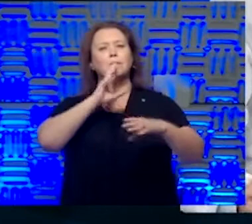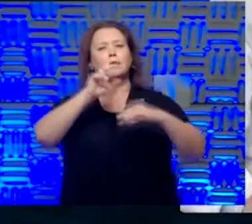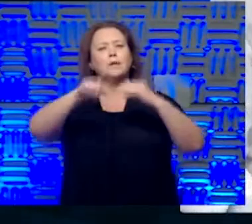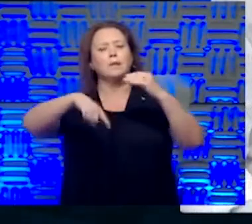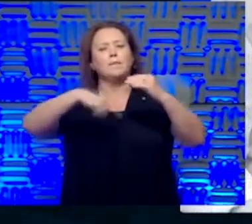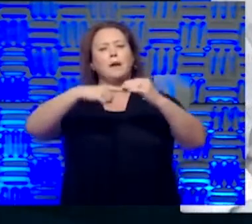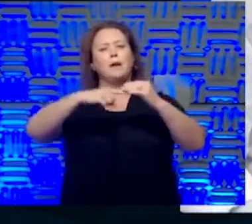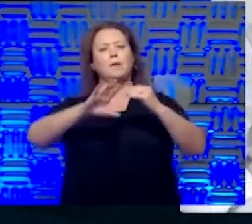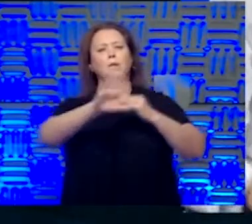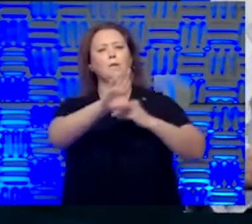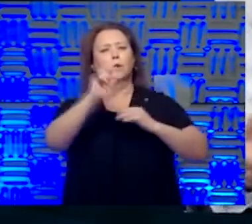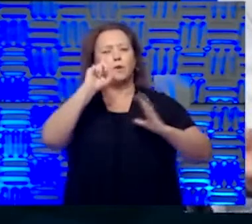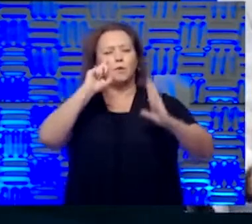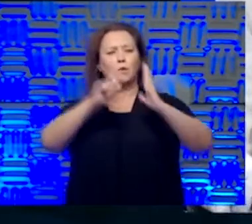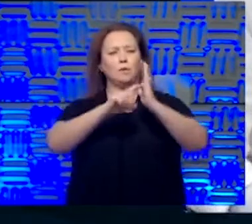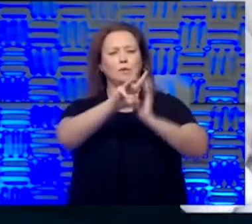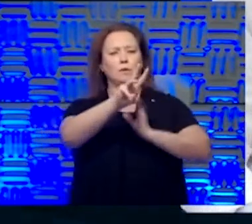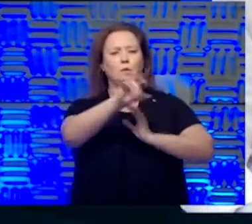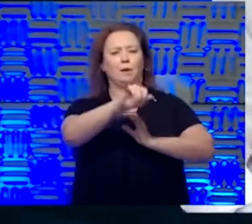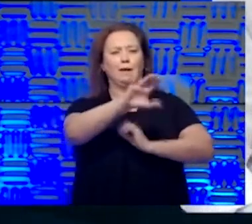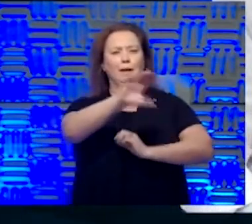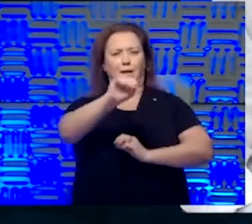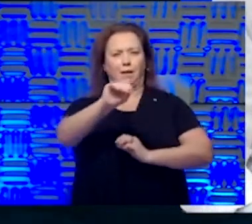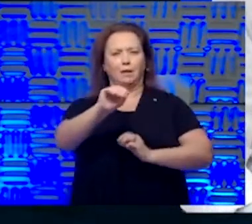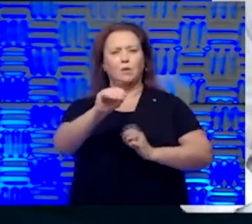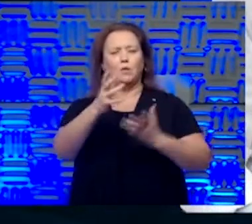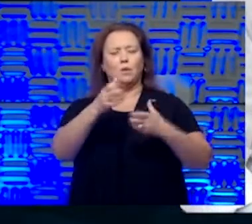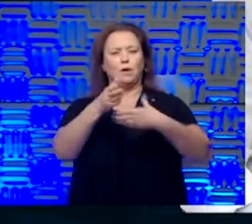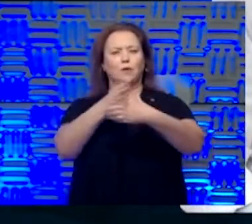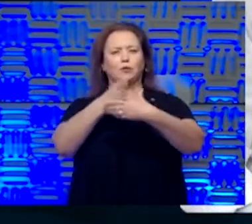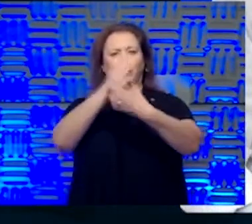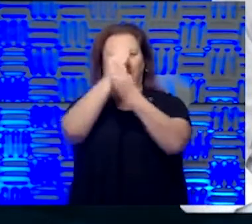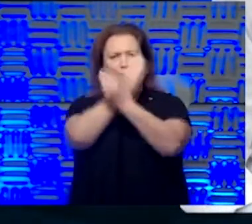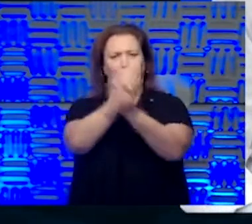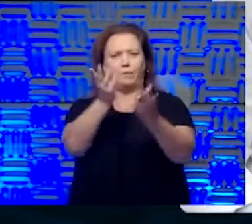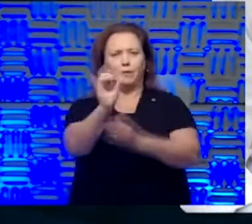bit about what you're seeing in Wyandotte. I know that you had some information you wanted to share this morning.